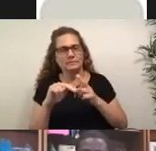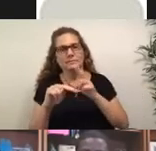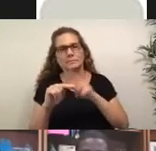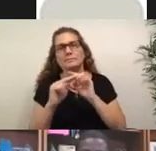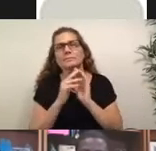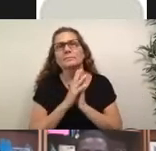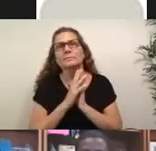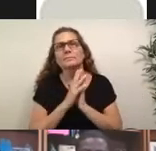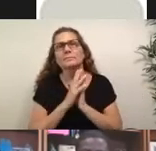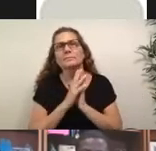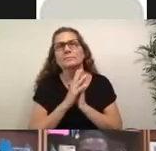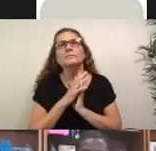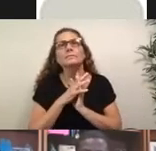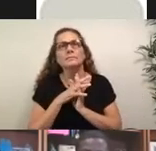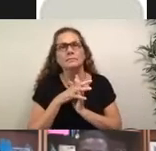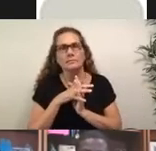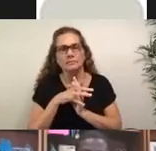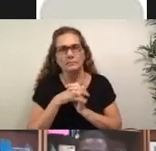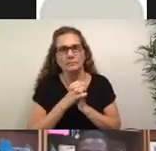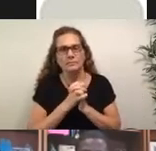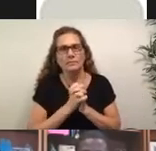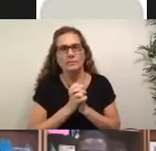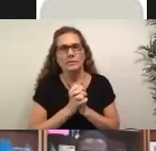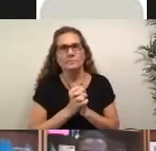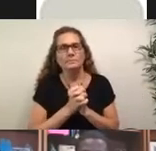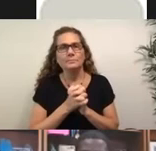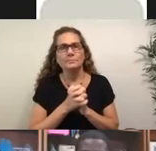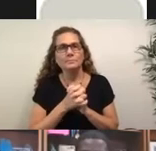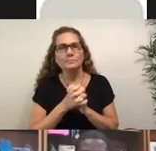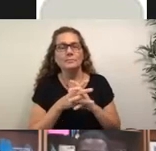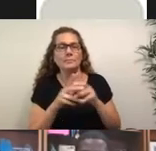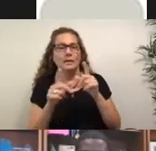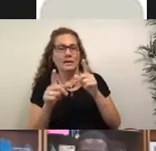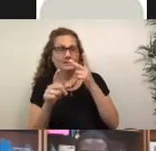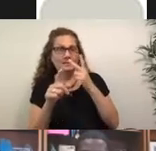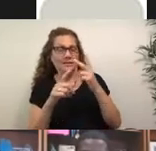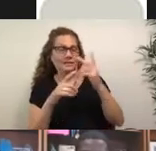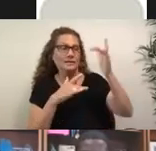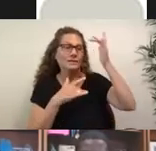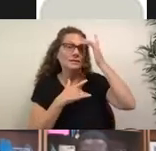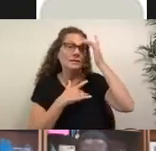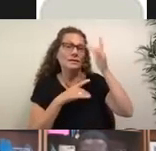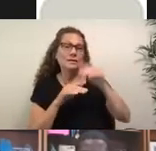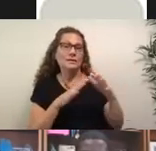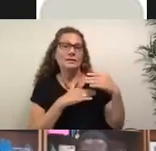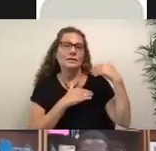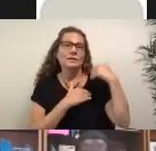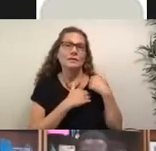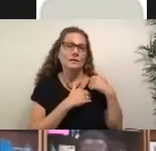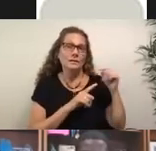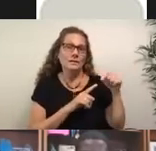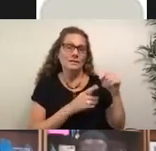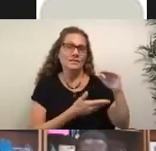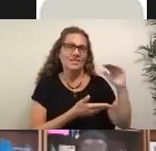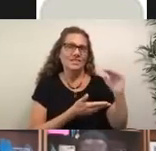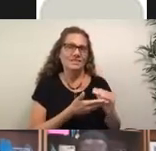marked decrease in disease burden. In other words, if we didn't have nearly half the people fully vaccinated and 54% receiving at least